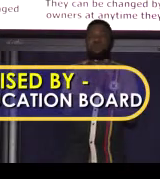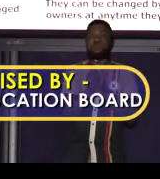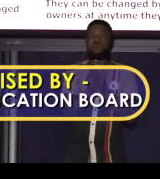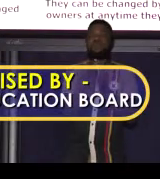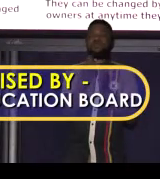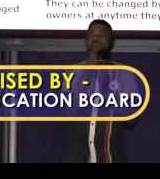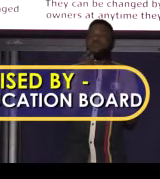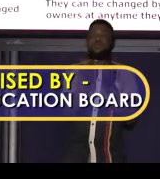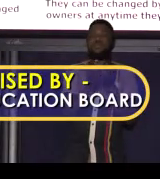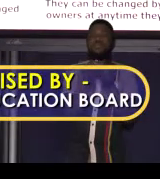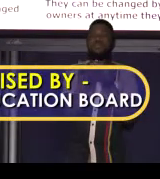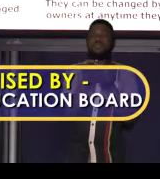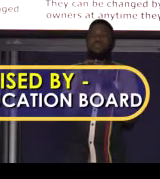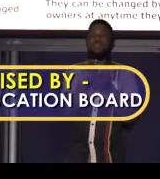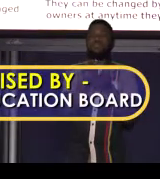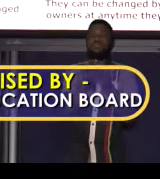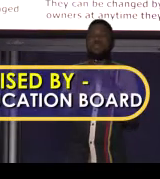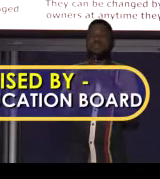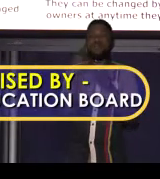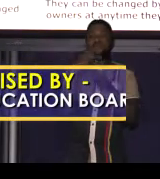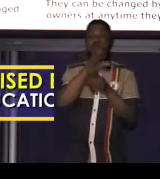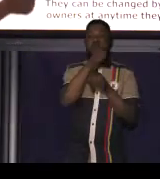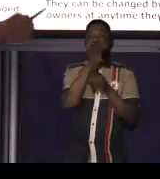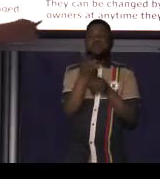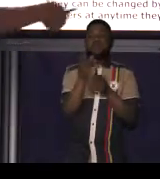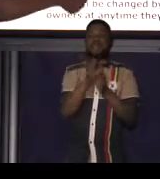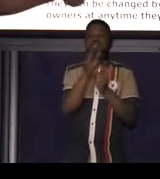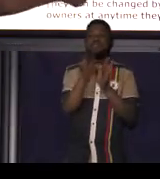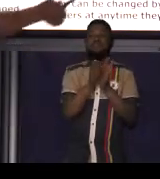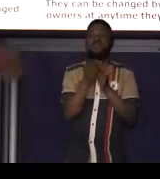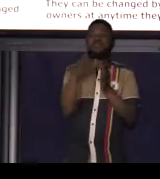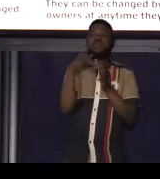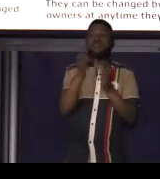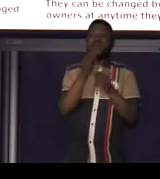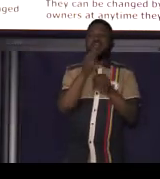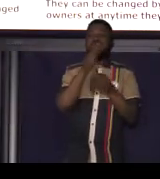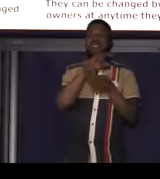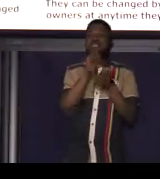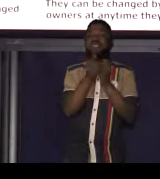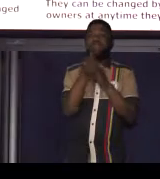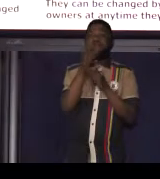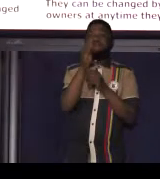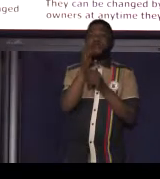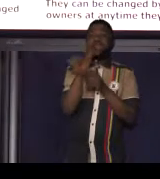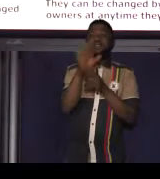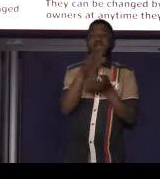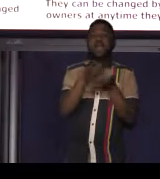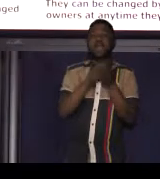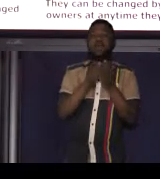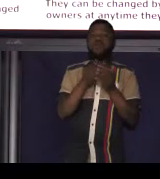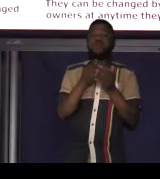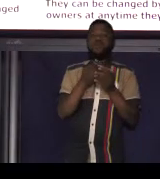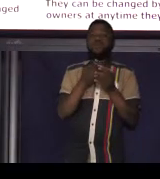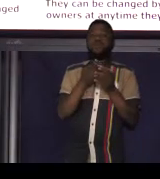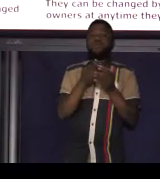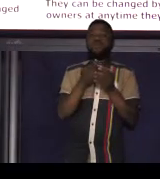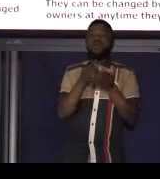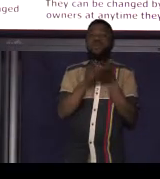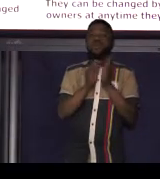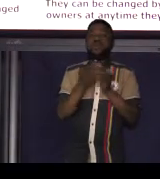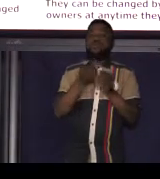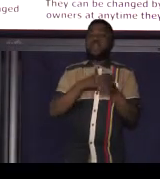of it. No, they are not easily changed. But for other symbols, they can be changed by their owners at any time they wish.